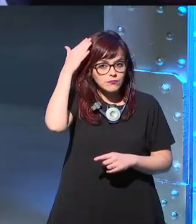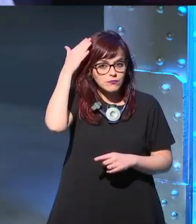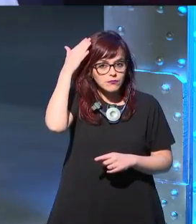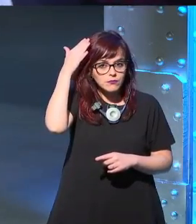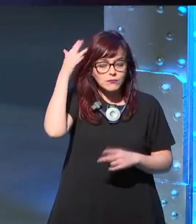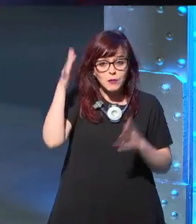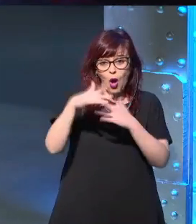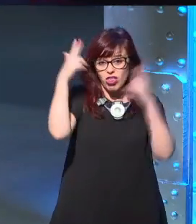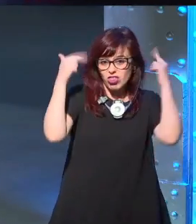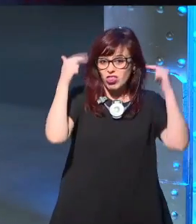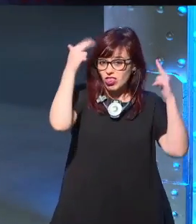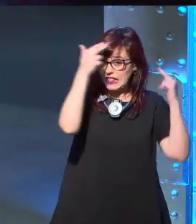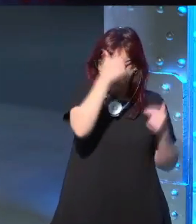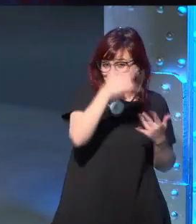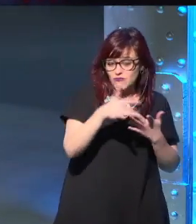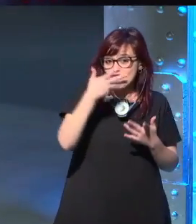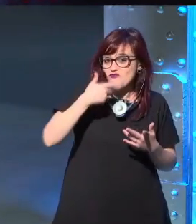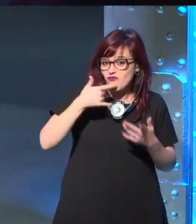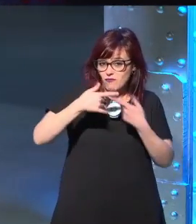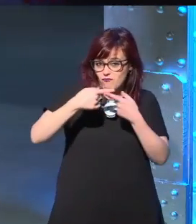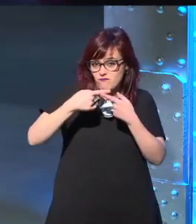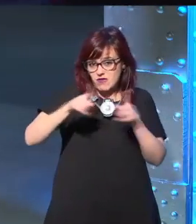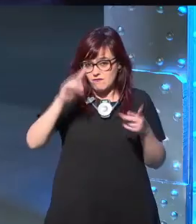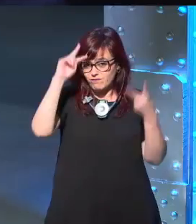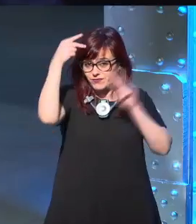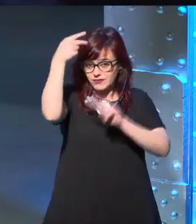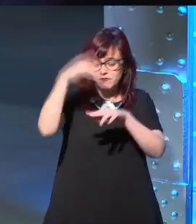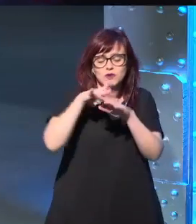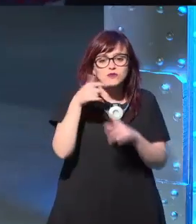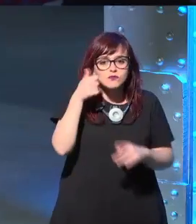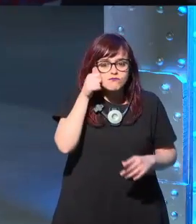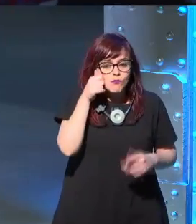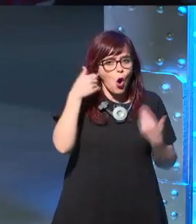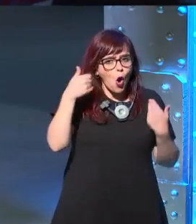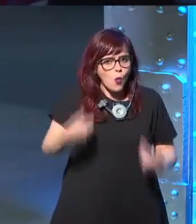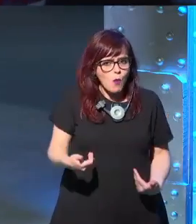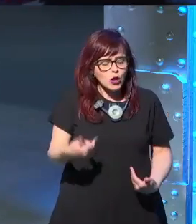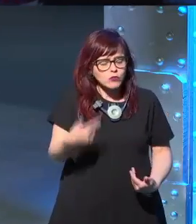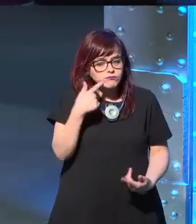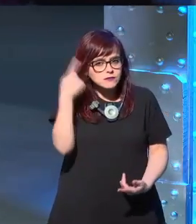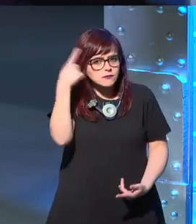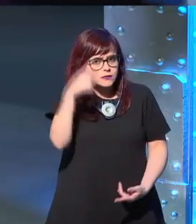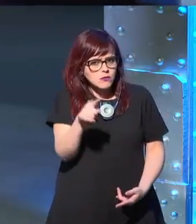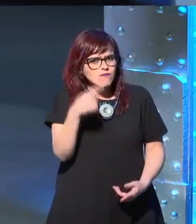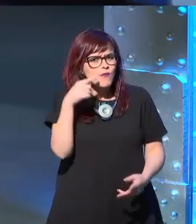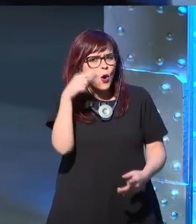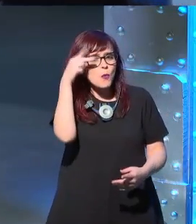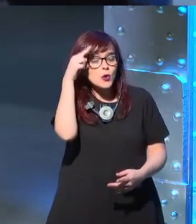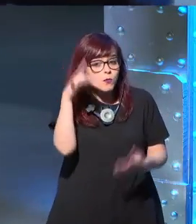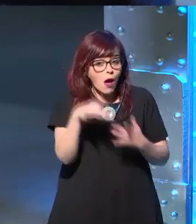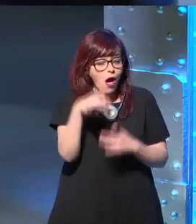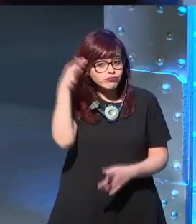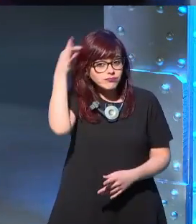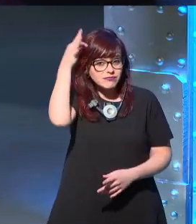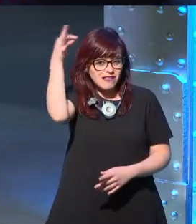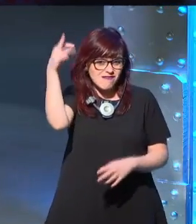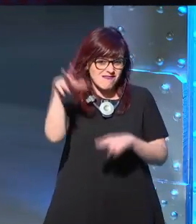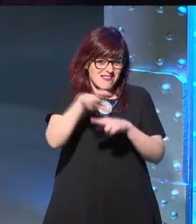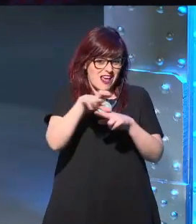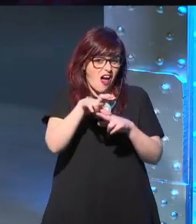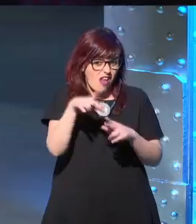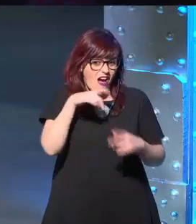very vain, very good looking, and now he's 30, and he's worried about going gray, and he's starting to dye his